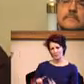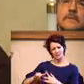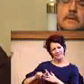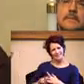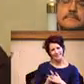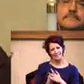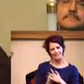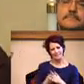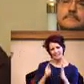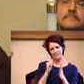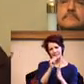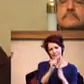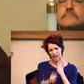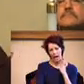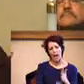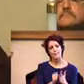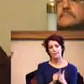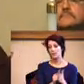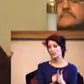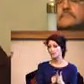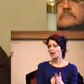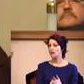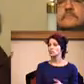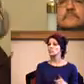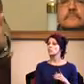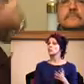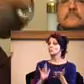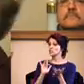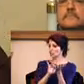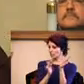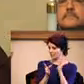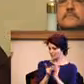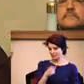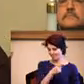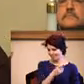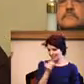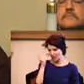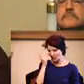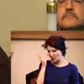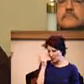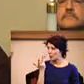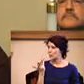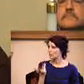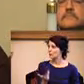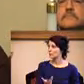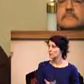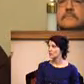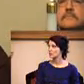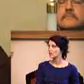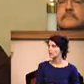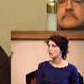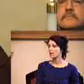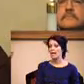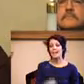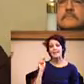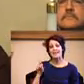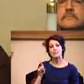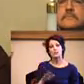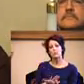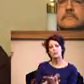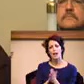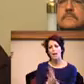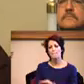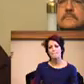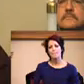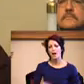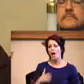also to be blessed by the holy spirit that he couldn't do anything just in his own human power that in order for him to be all that he needed to